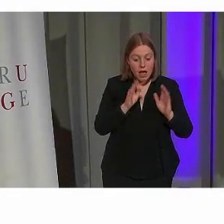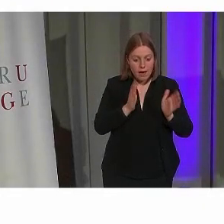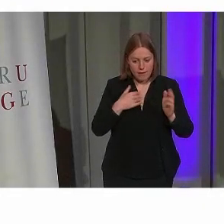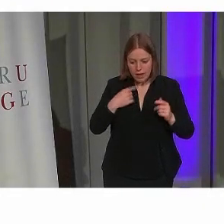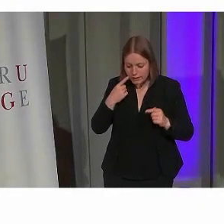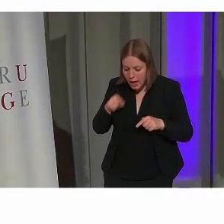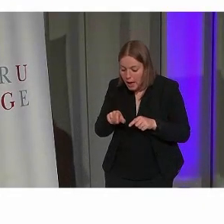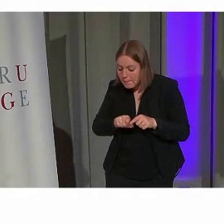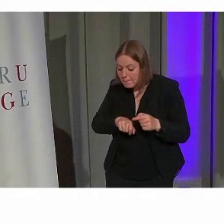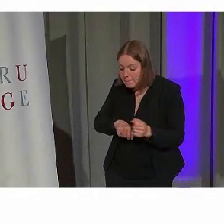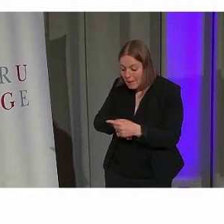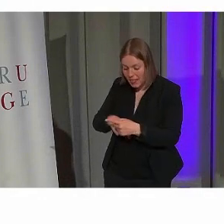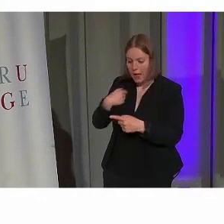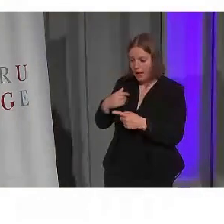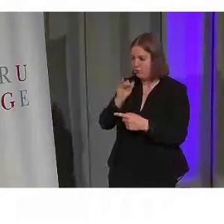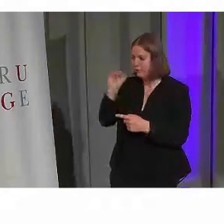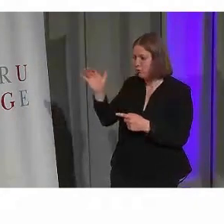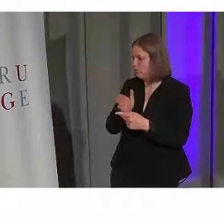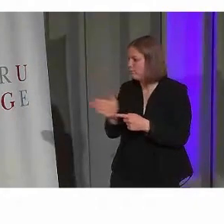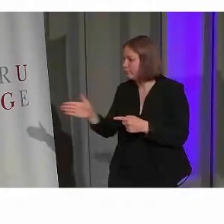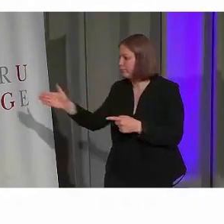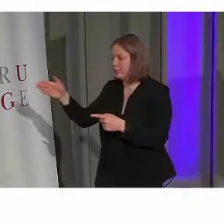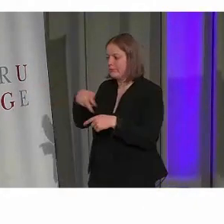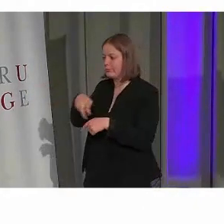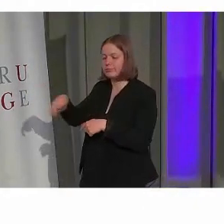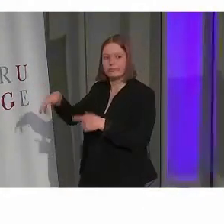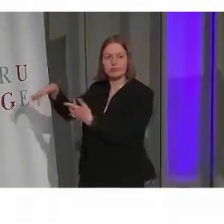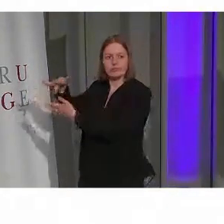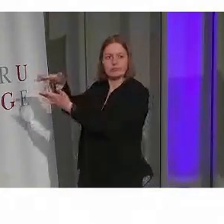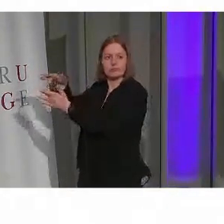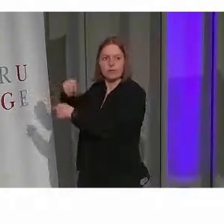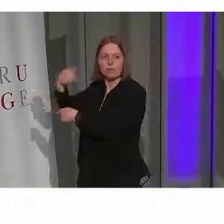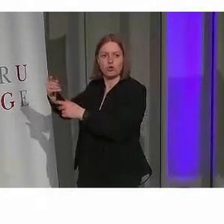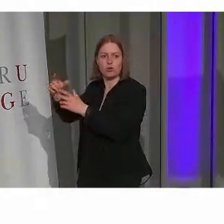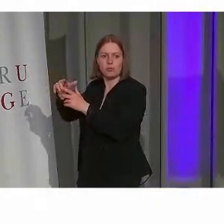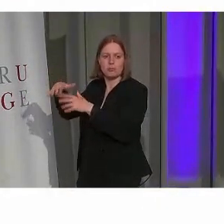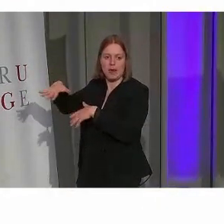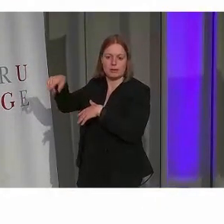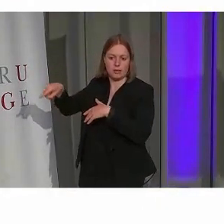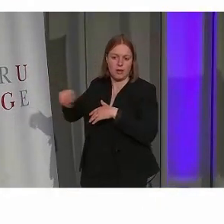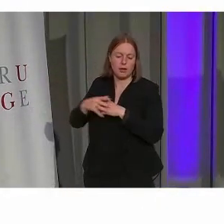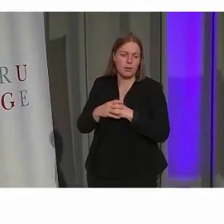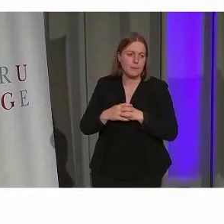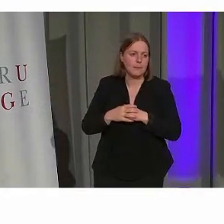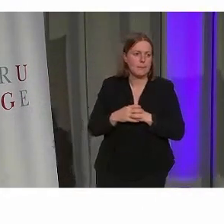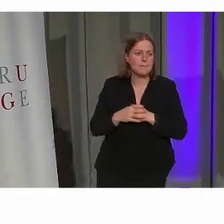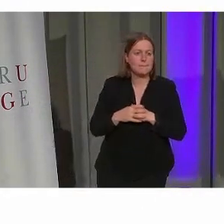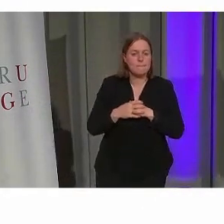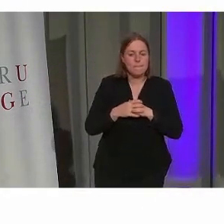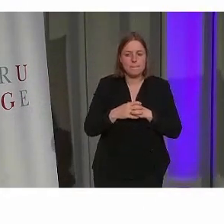continues to guidance to a tourist in the visit.